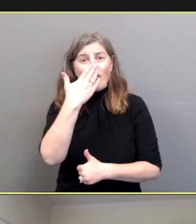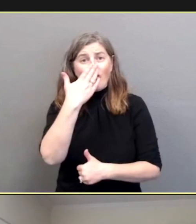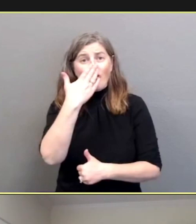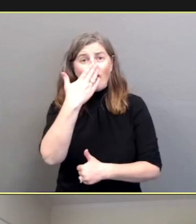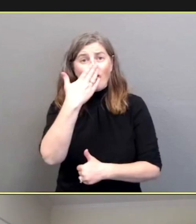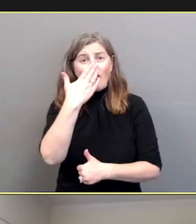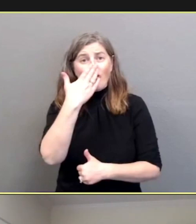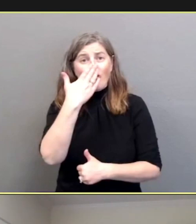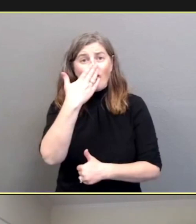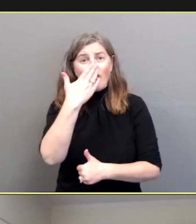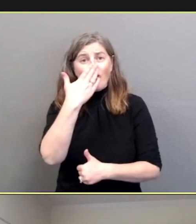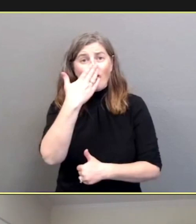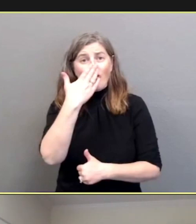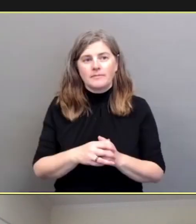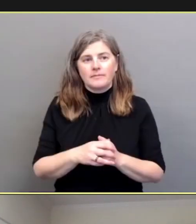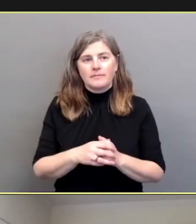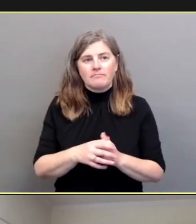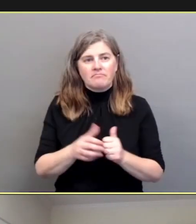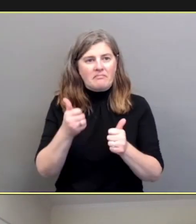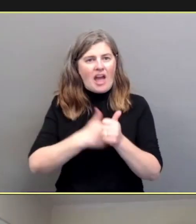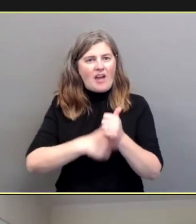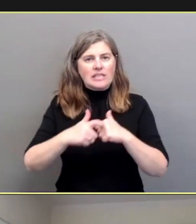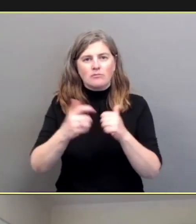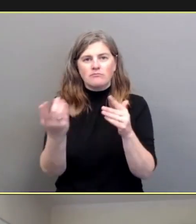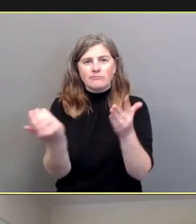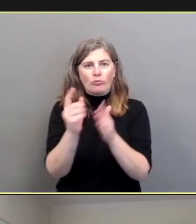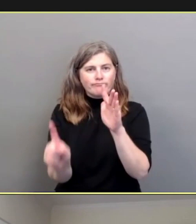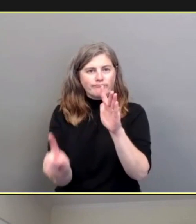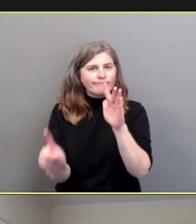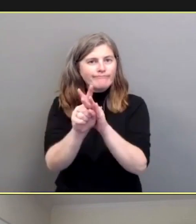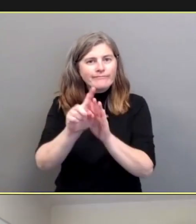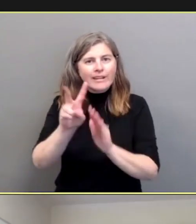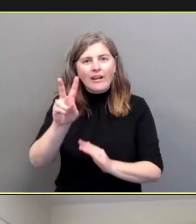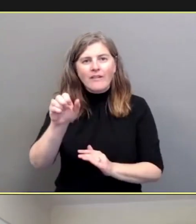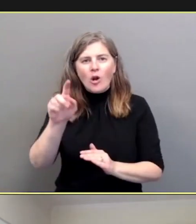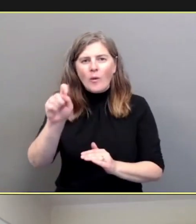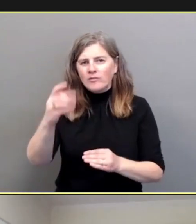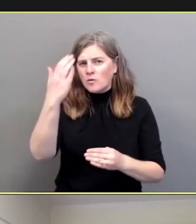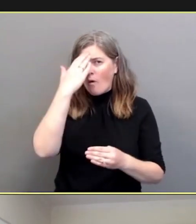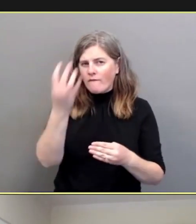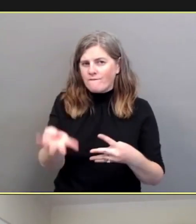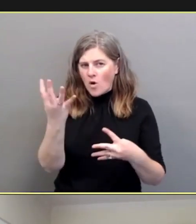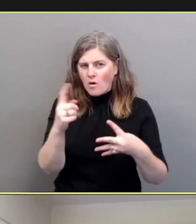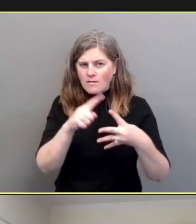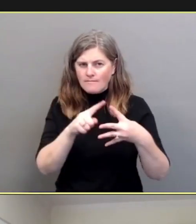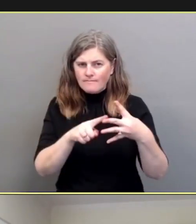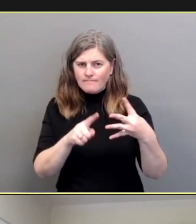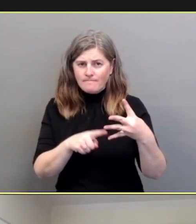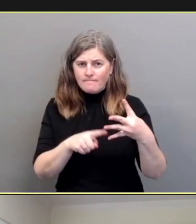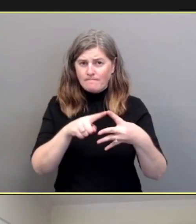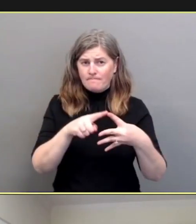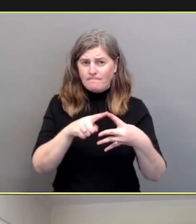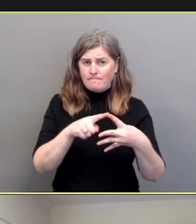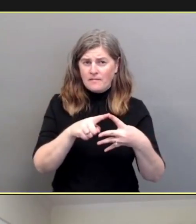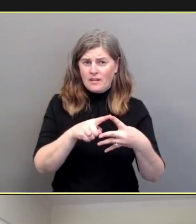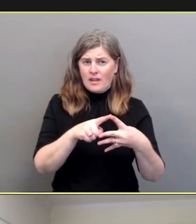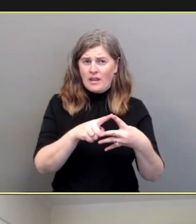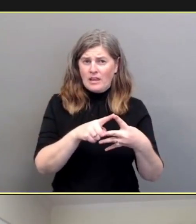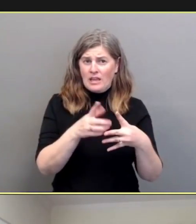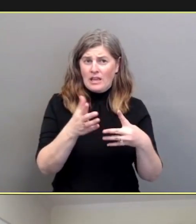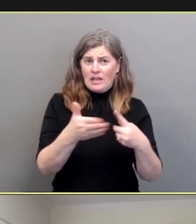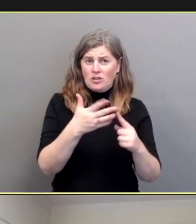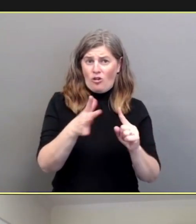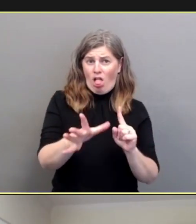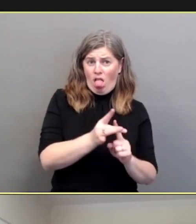that every time a new variant comes out, there are 4 things we need to know. How effective is it compared to other variants, which we